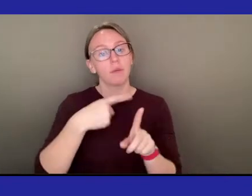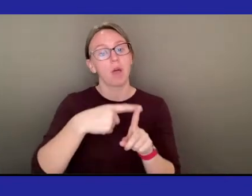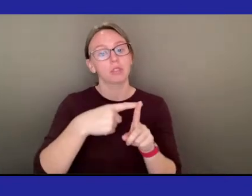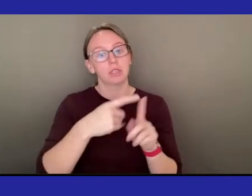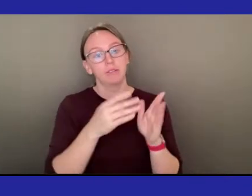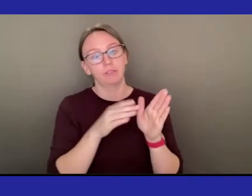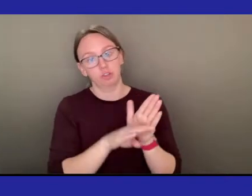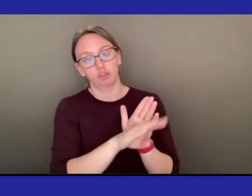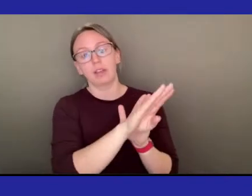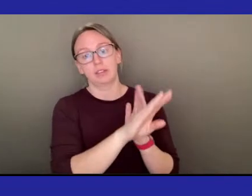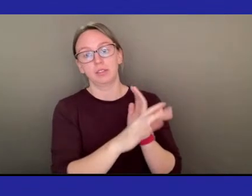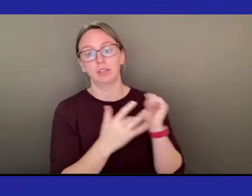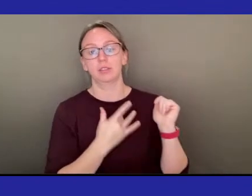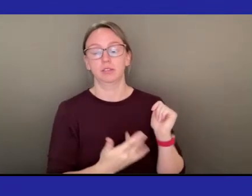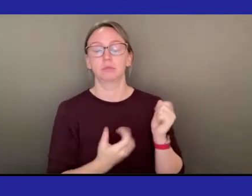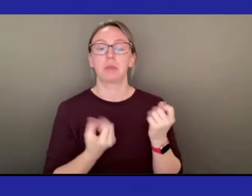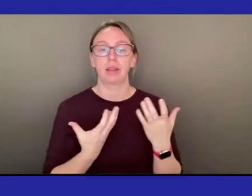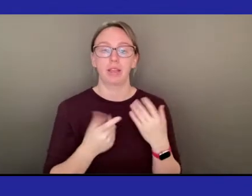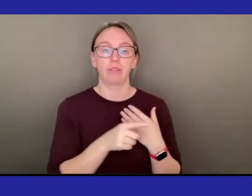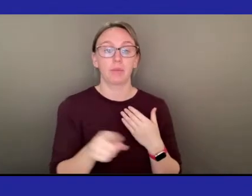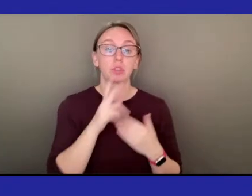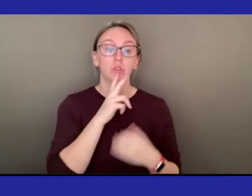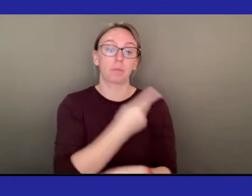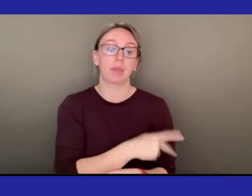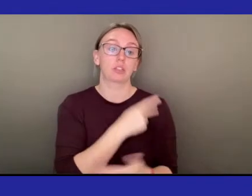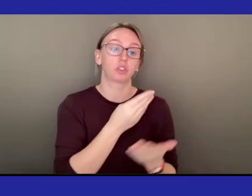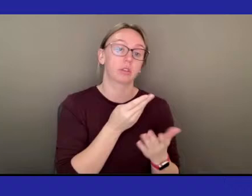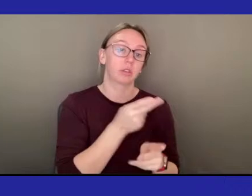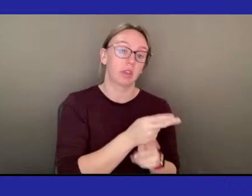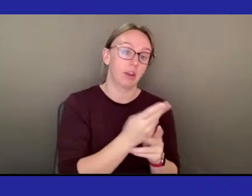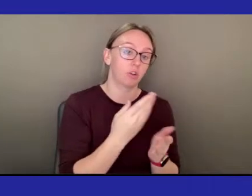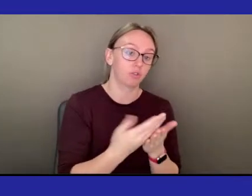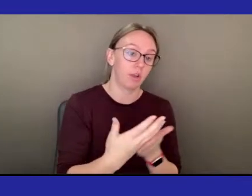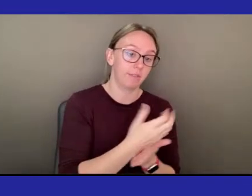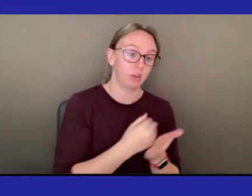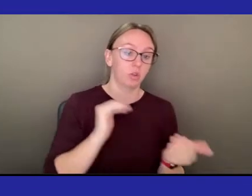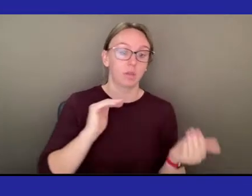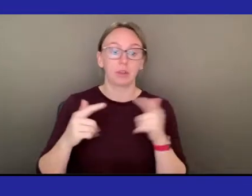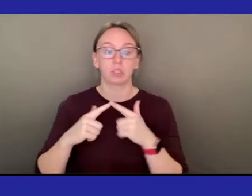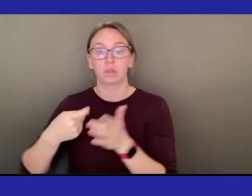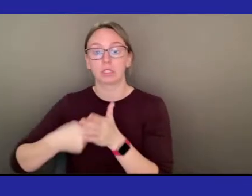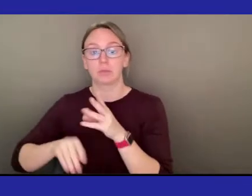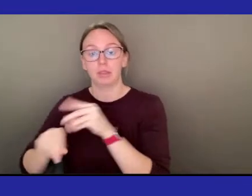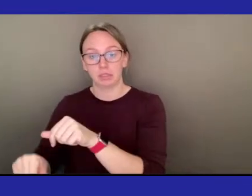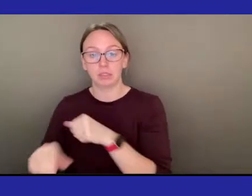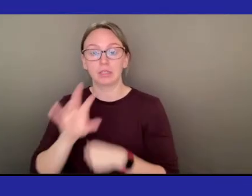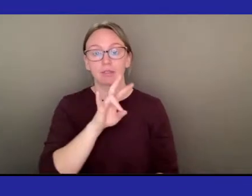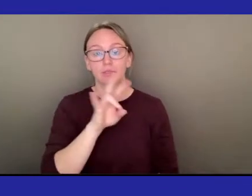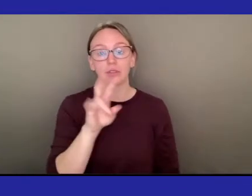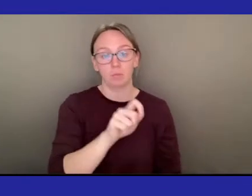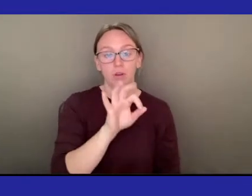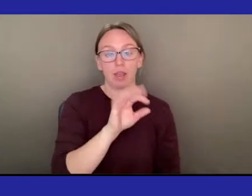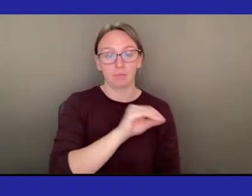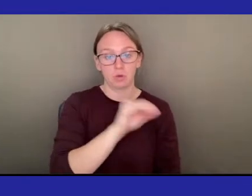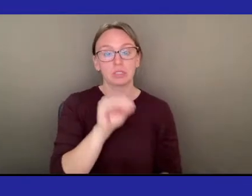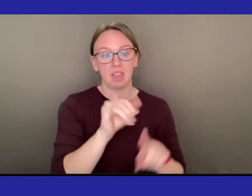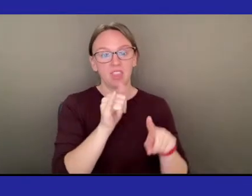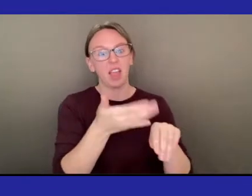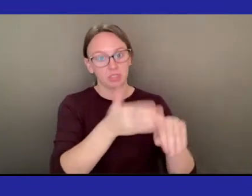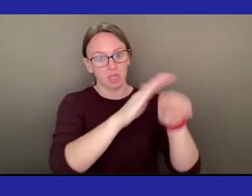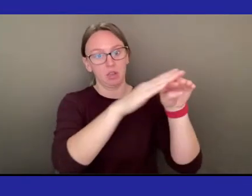them. So our patient care revenue over expense ratio, 77.9%, which is up from